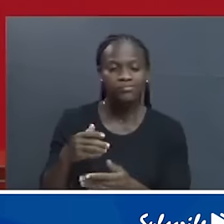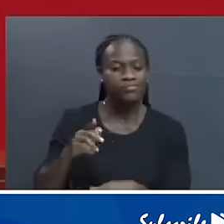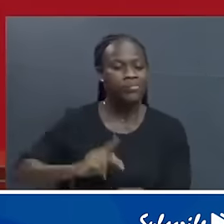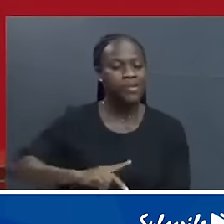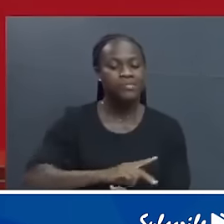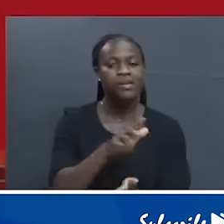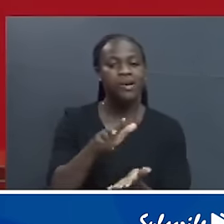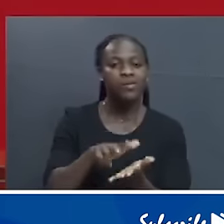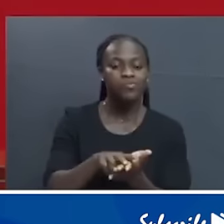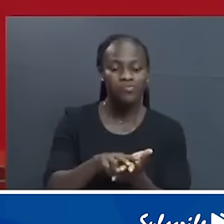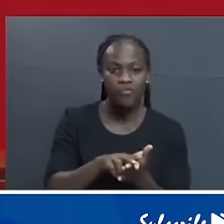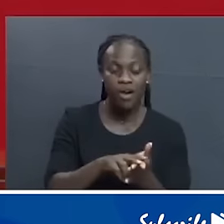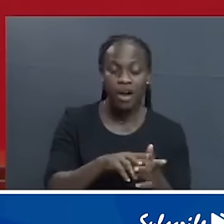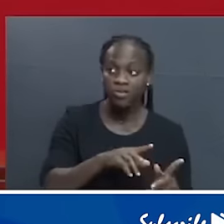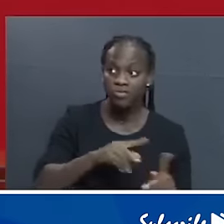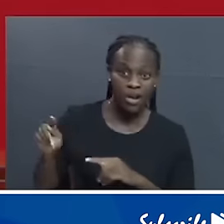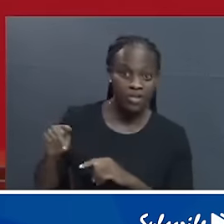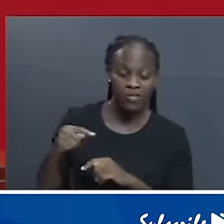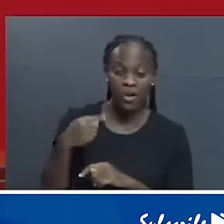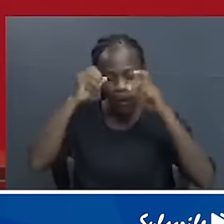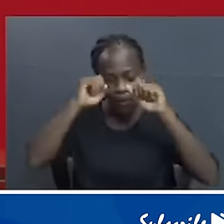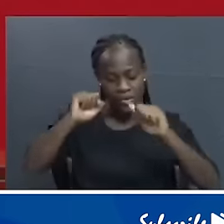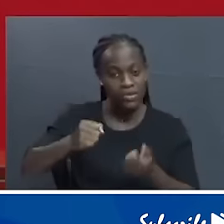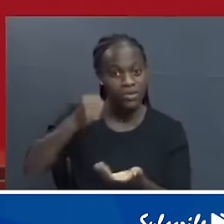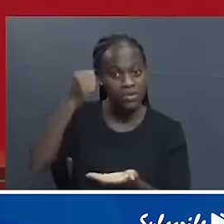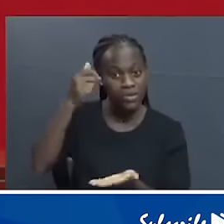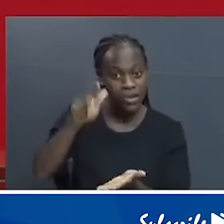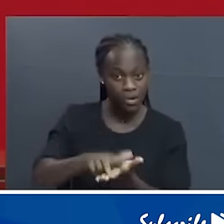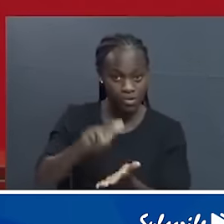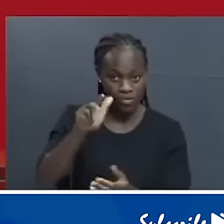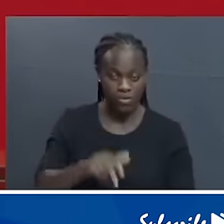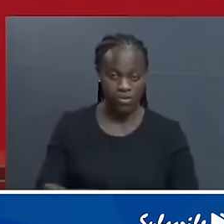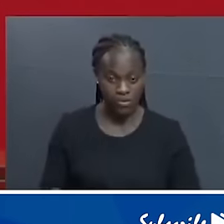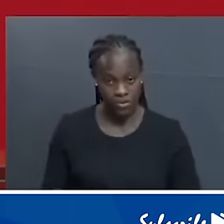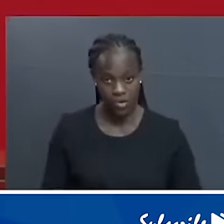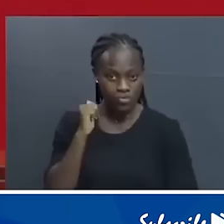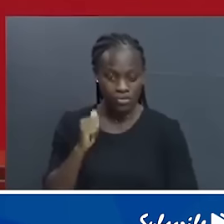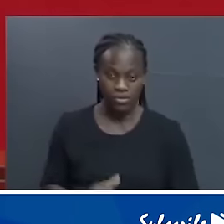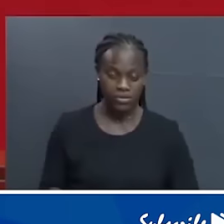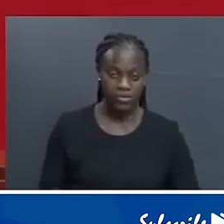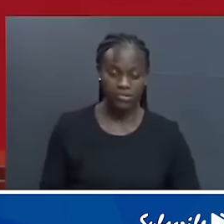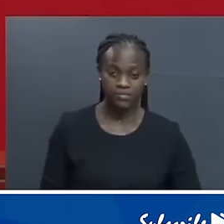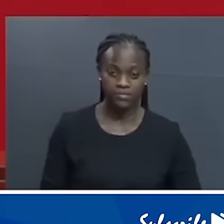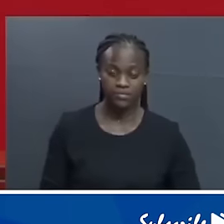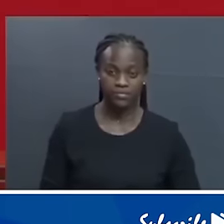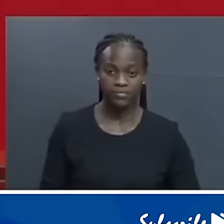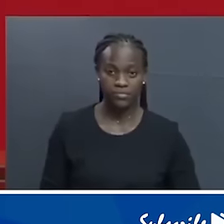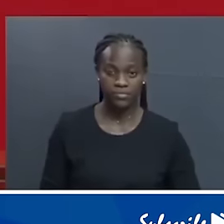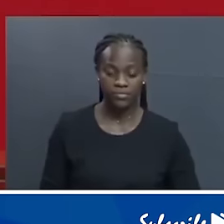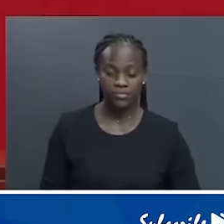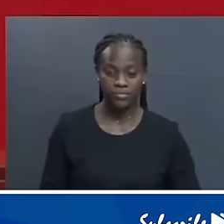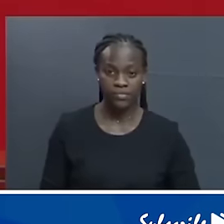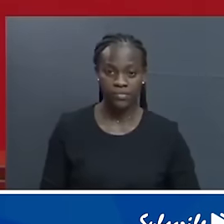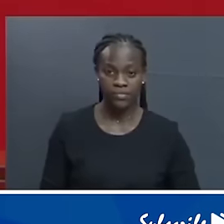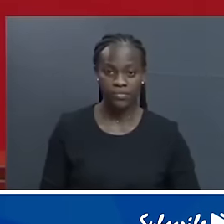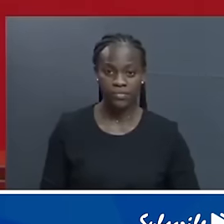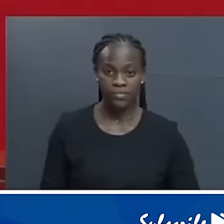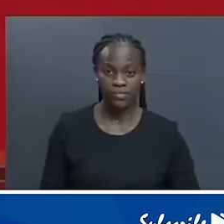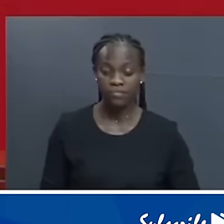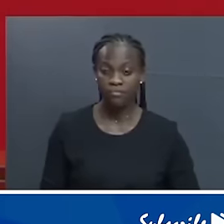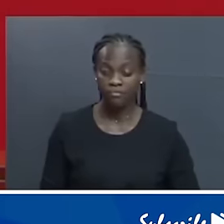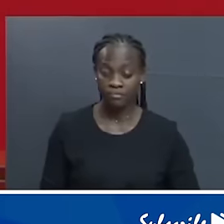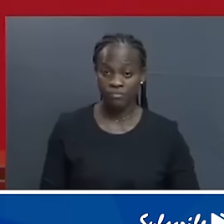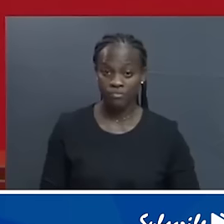the transmission of the bill to the President for assent or rejection. Therefore, the